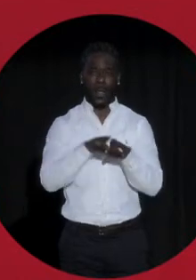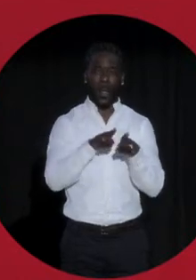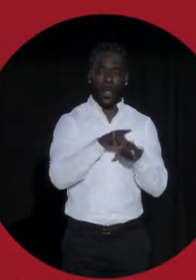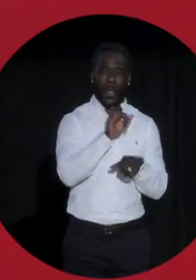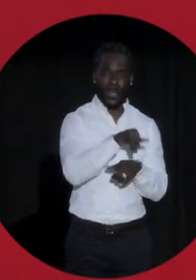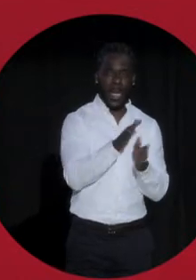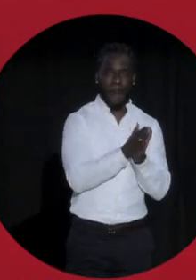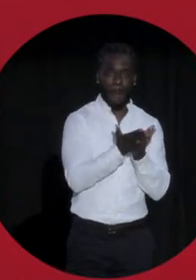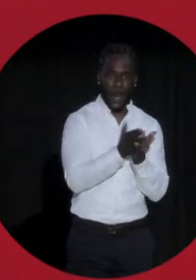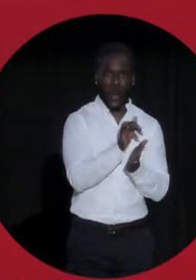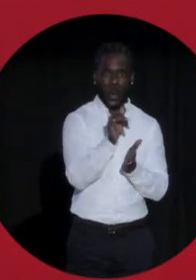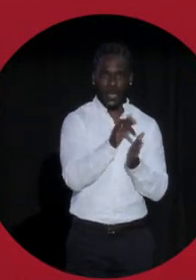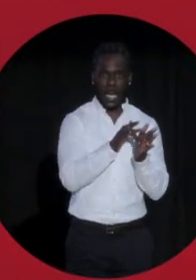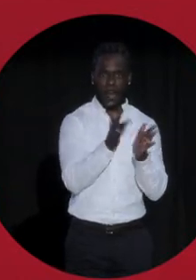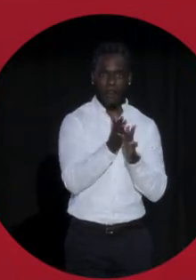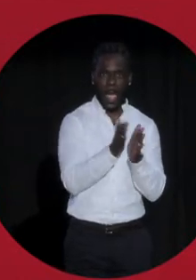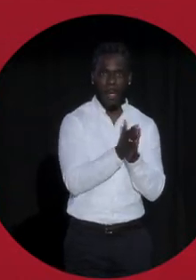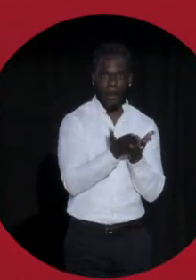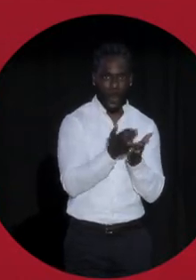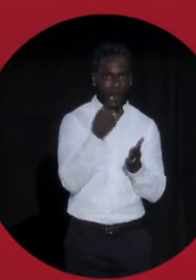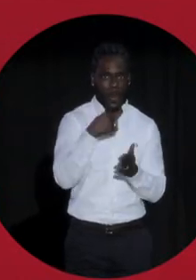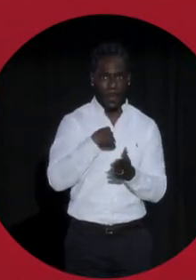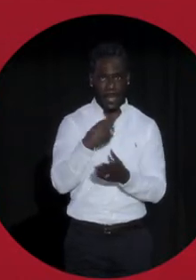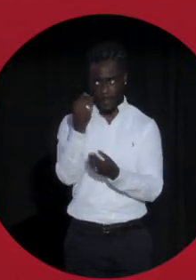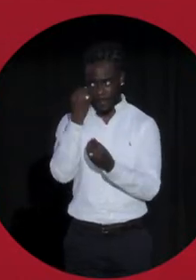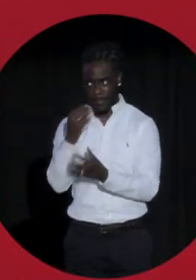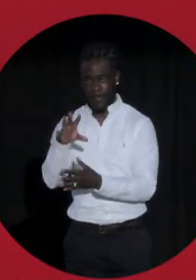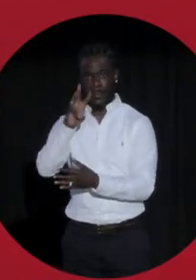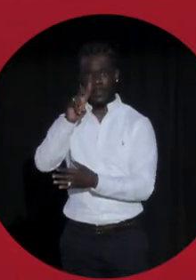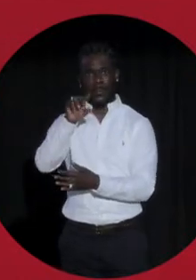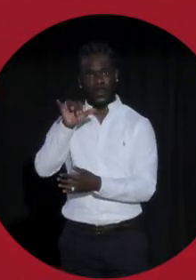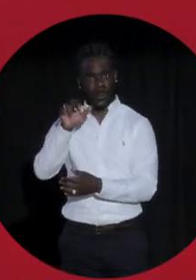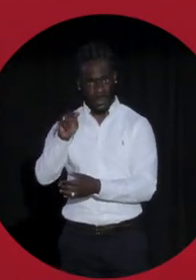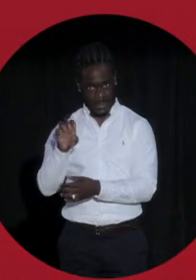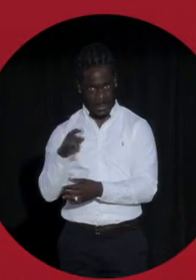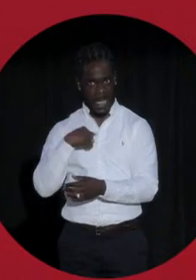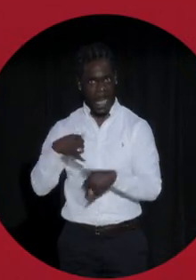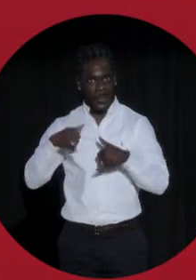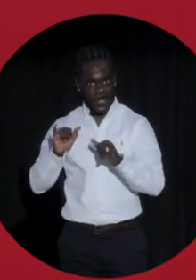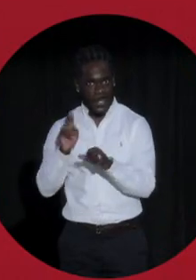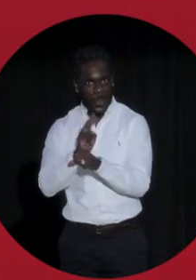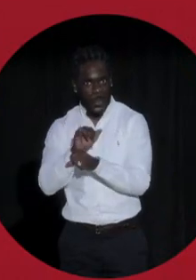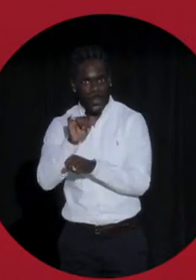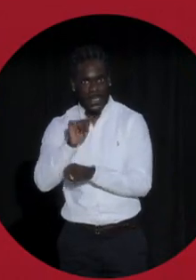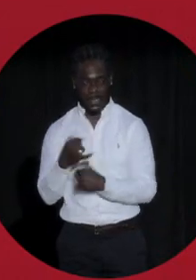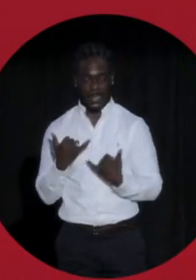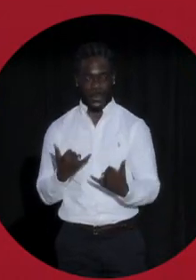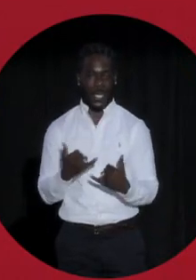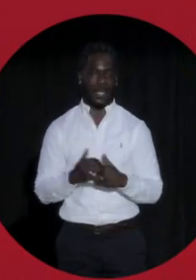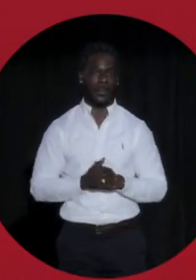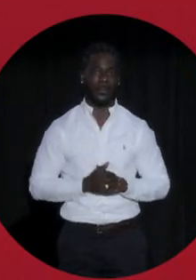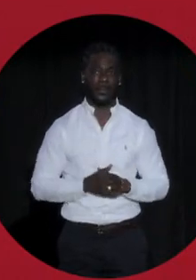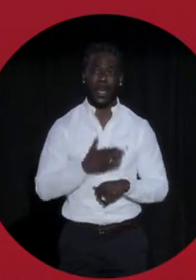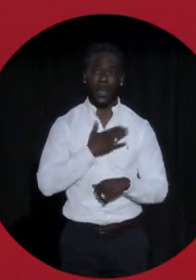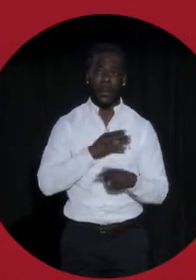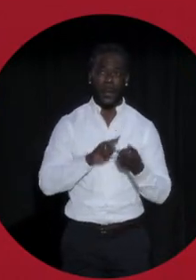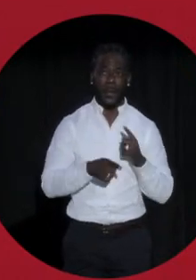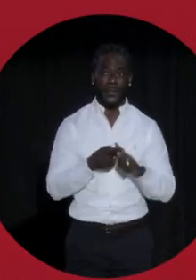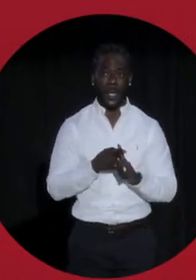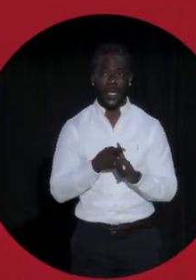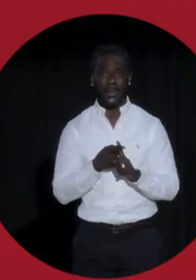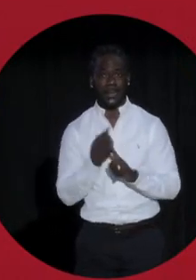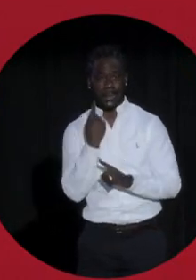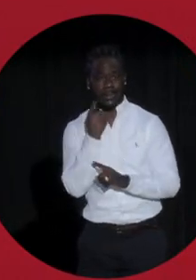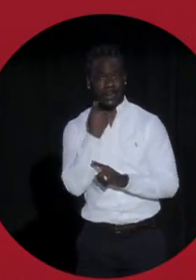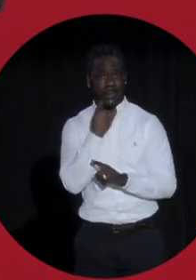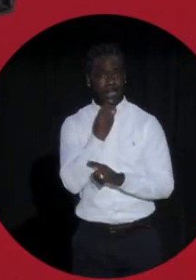a Bible to me, would you please let Dwayne know I'm still using it even to this day? My friends, just a few